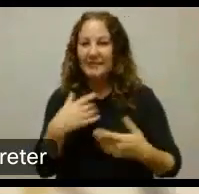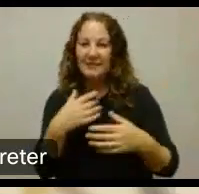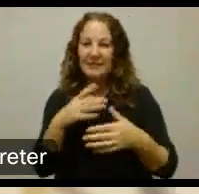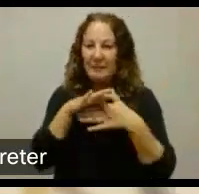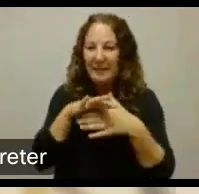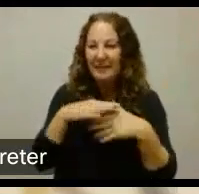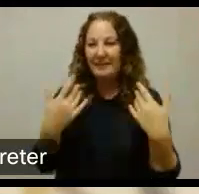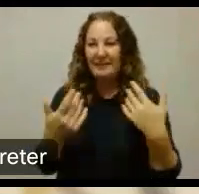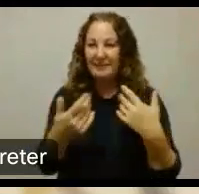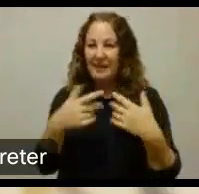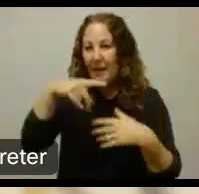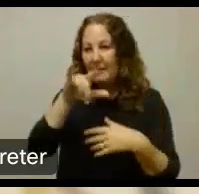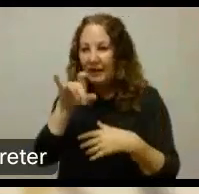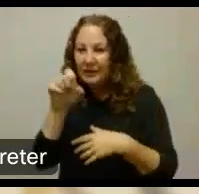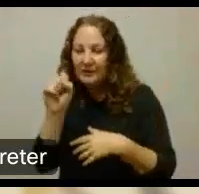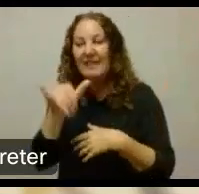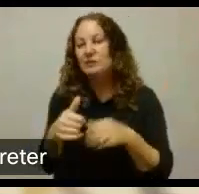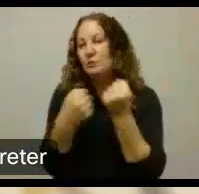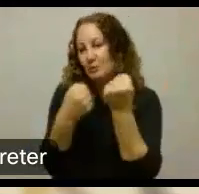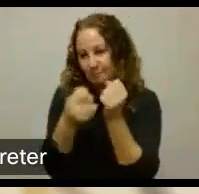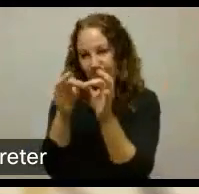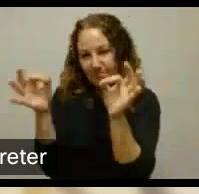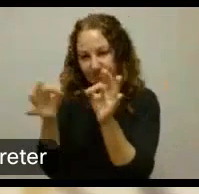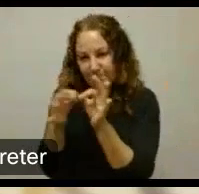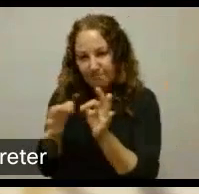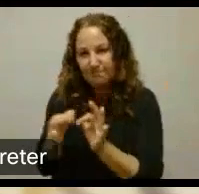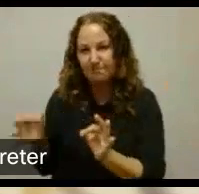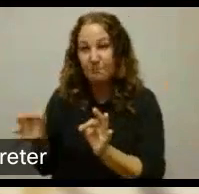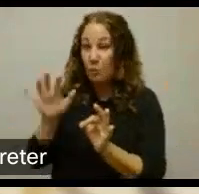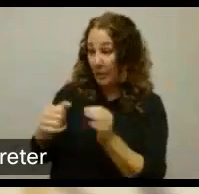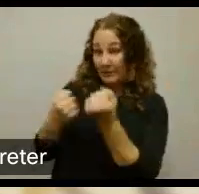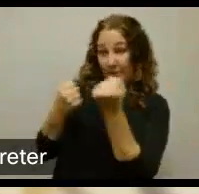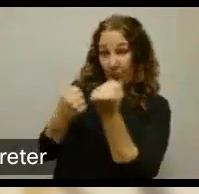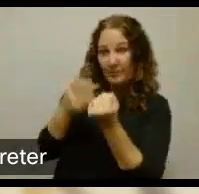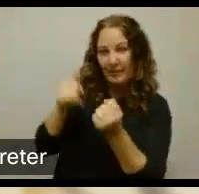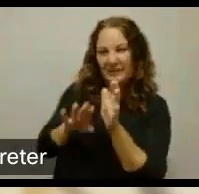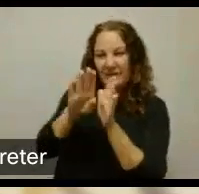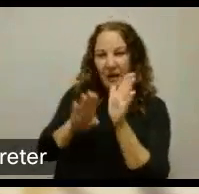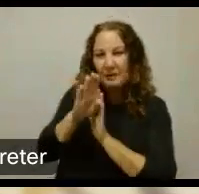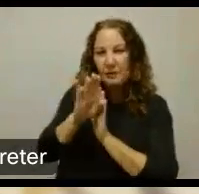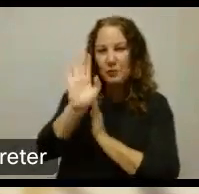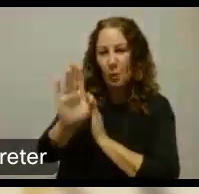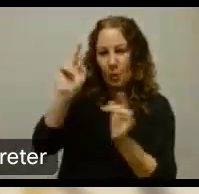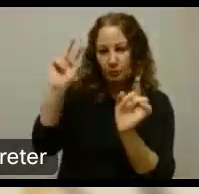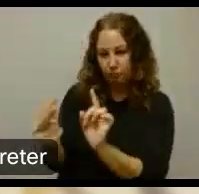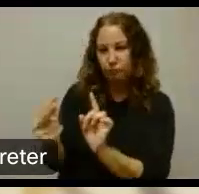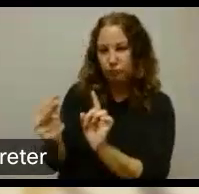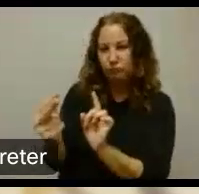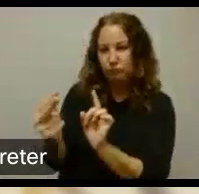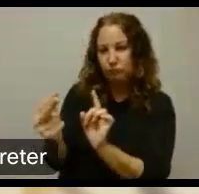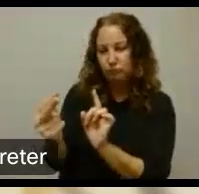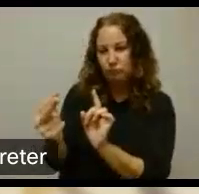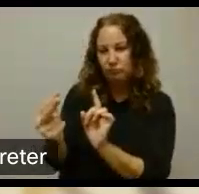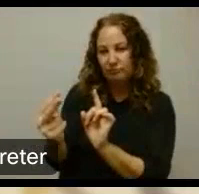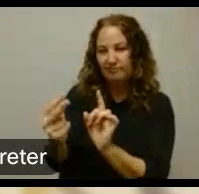are your supporting sentences. And your supporting sentences develop your argument